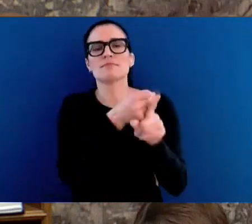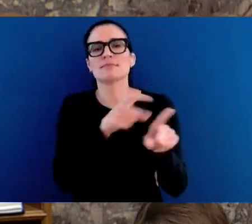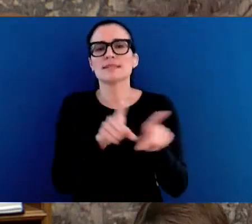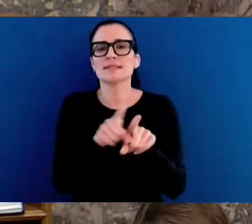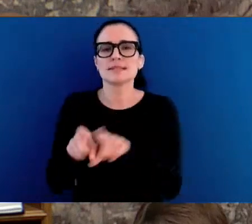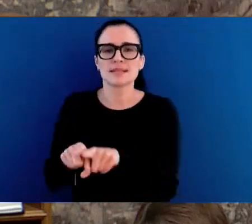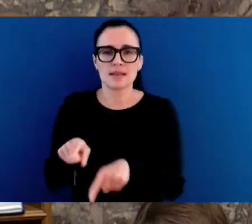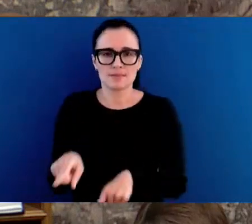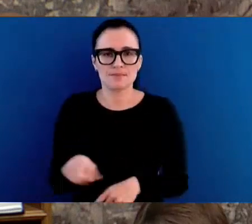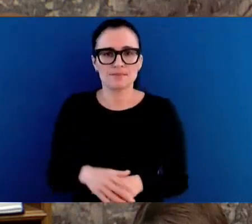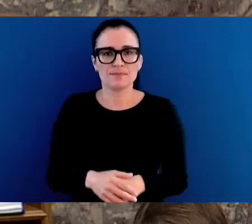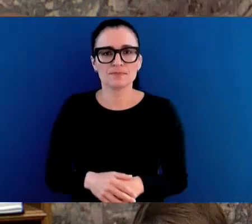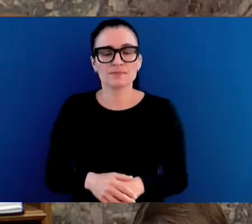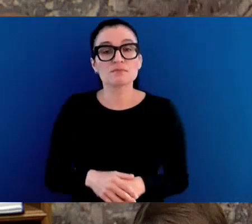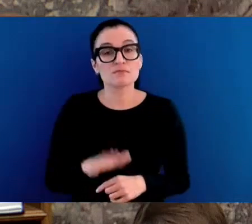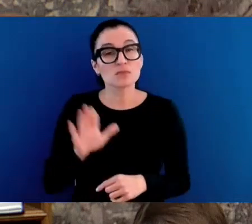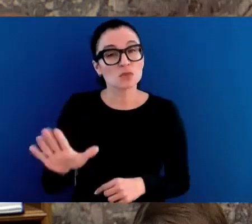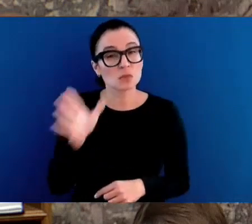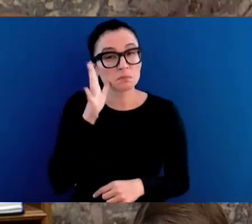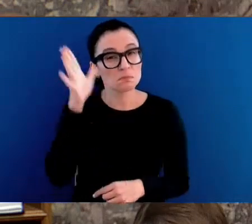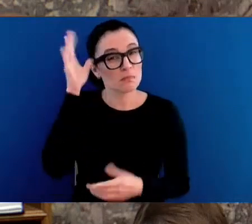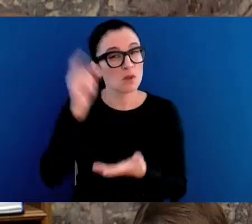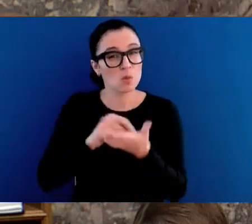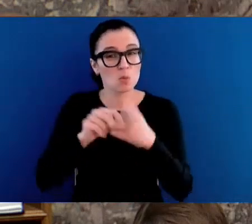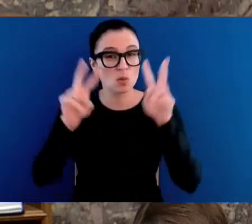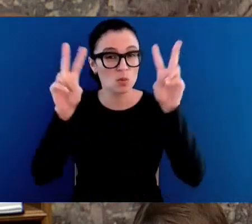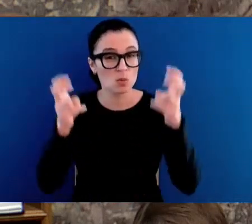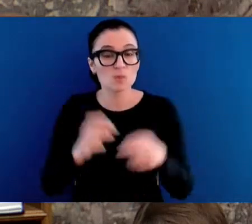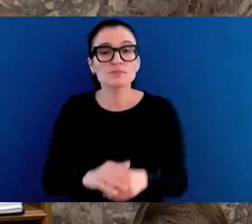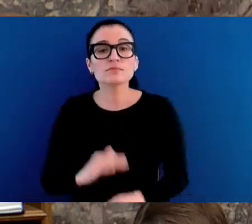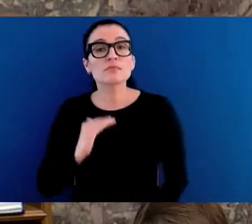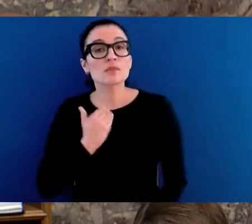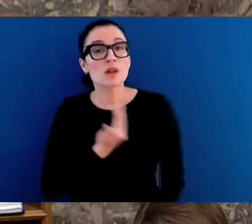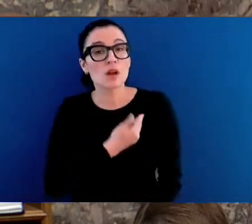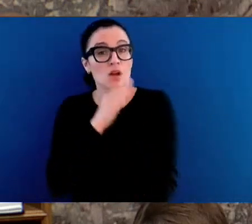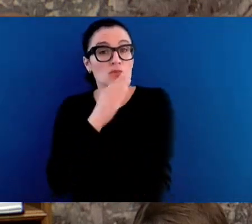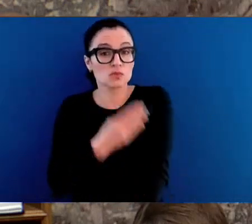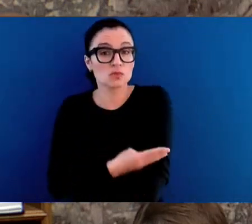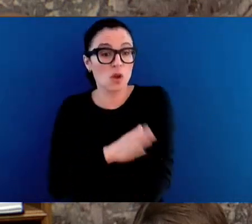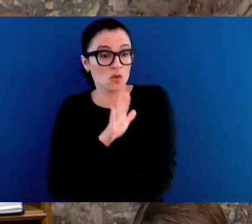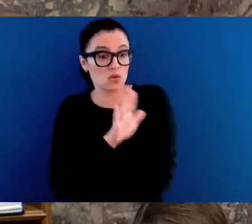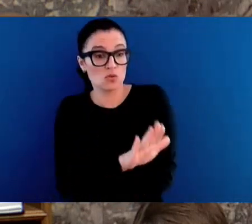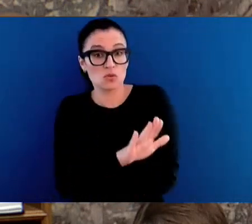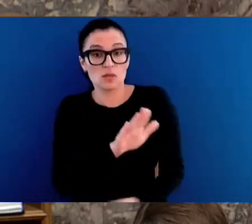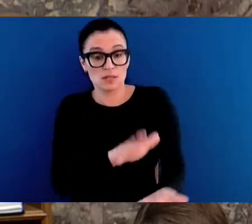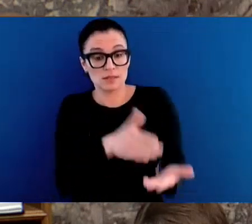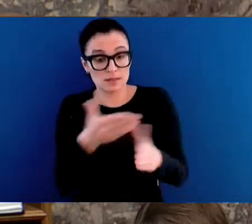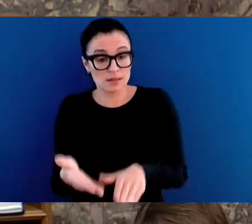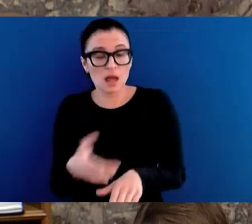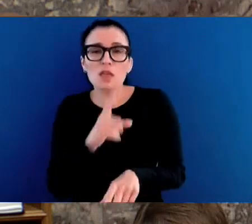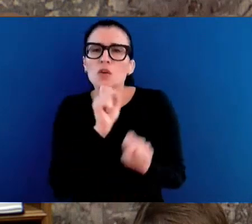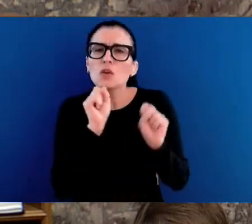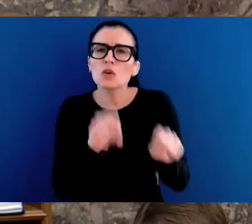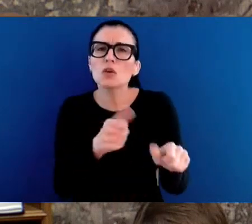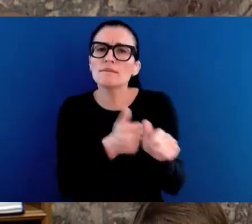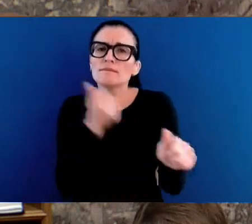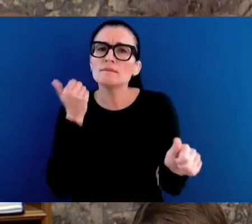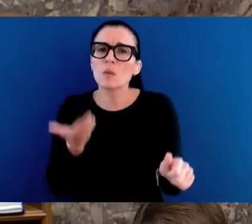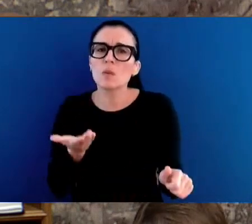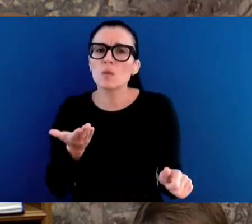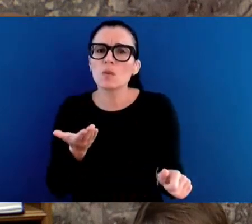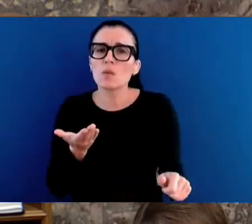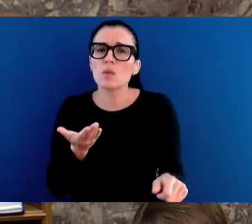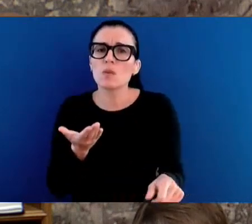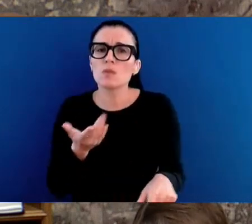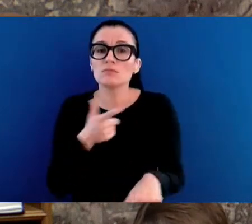completely preventable. Systemic failures by both the province of BC and the University of Victoria led